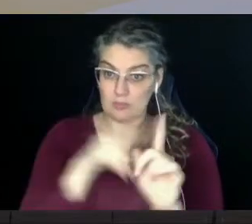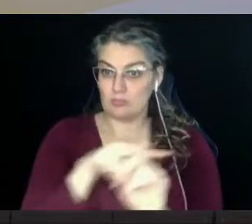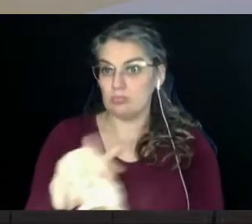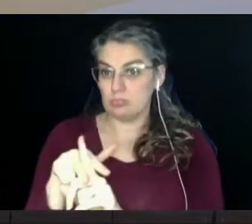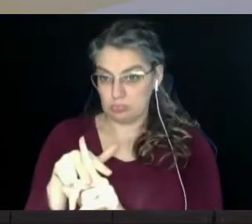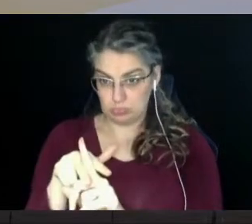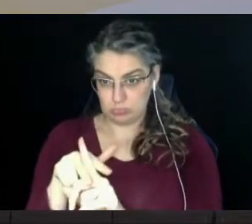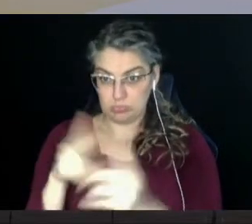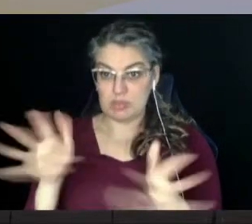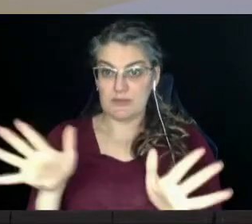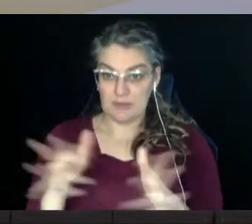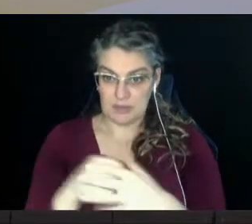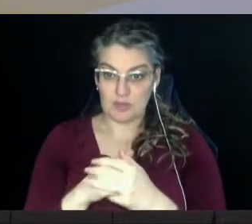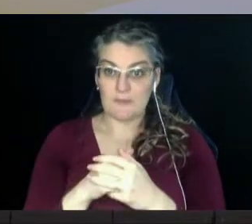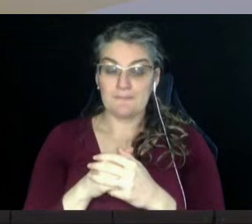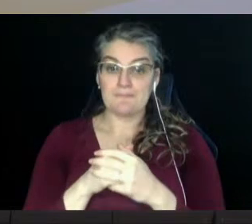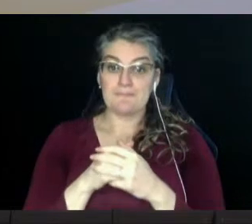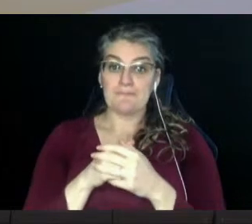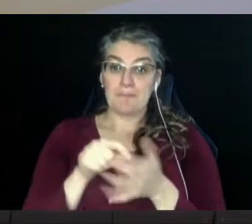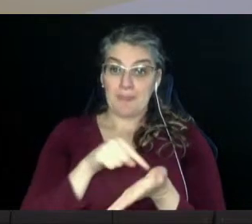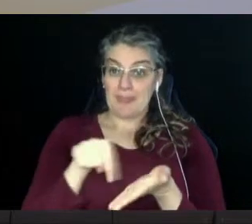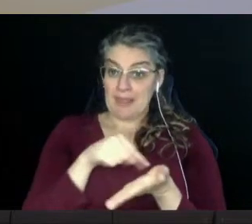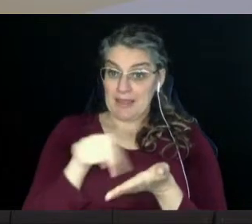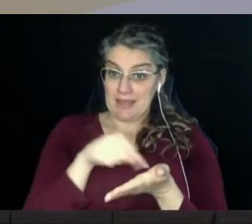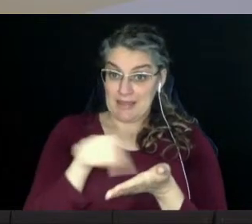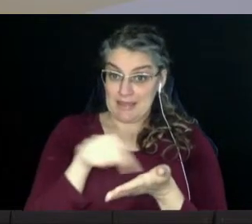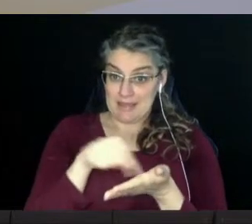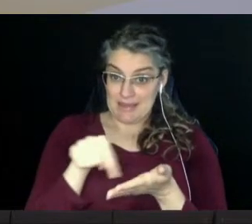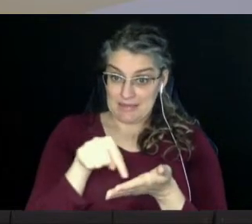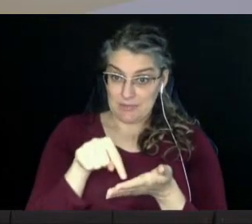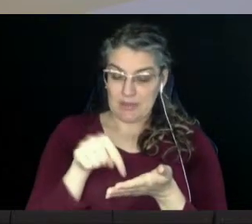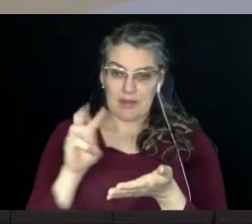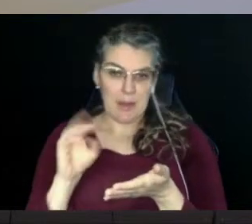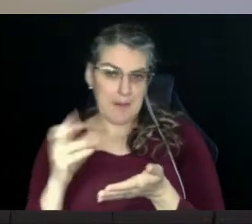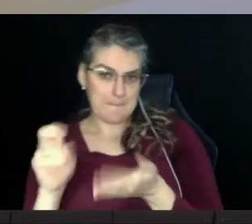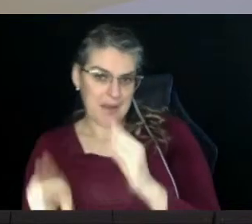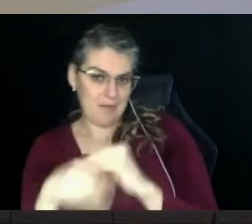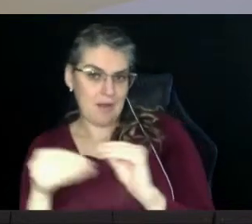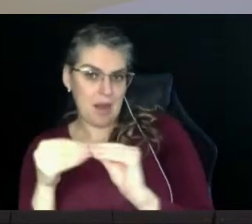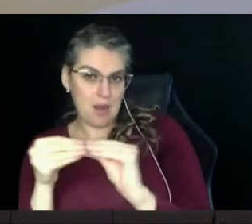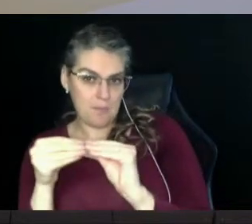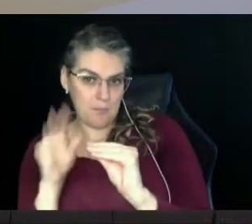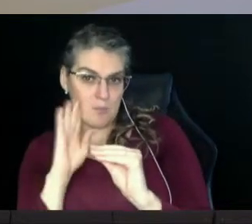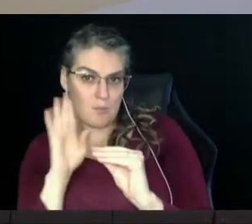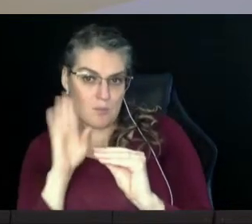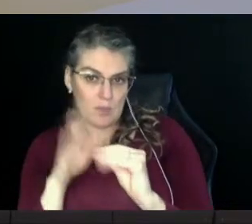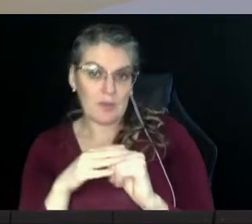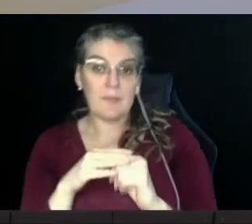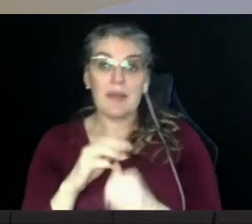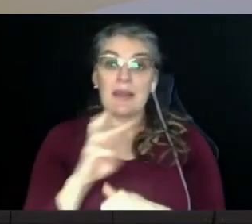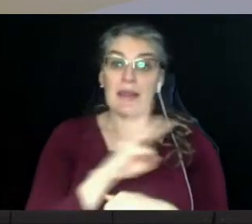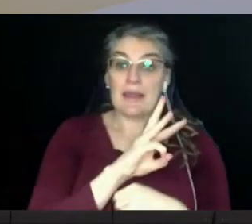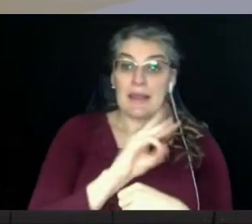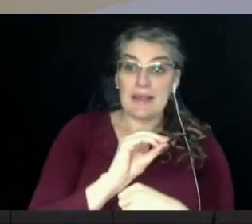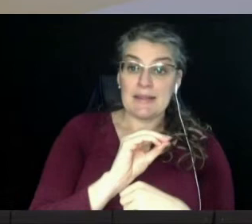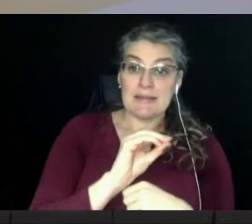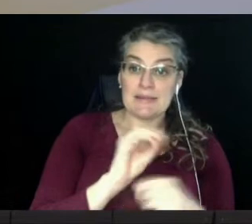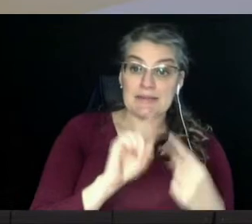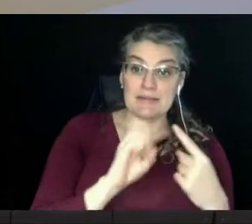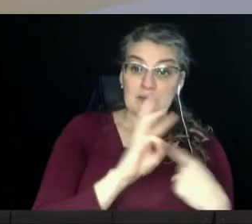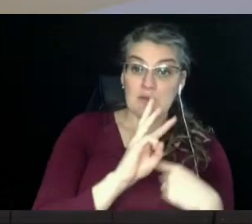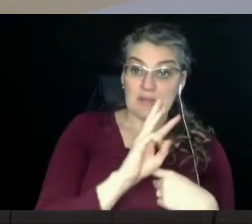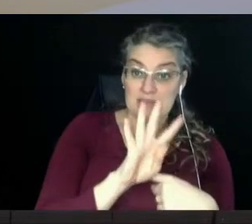And starting this week, and Marion will have further details, those age 60 to 64 will be able to start booking their